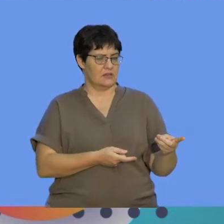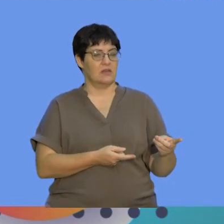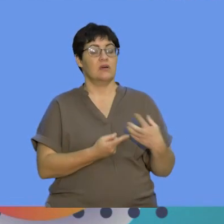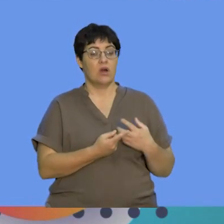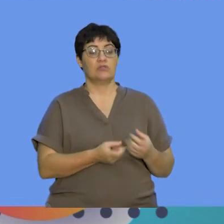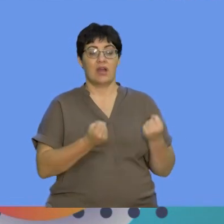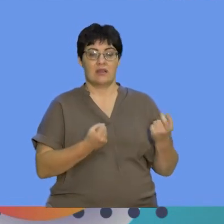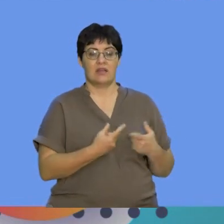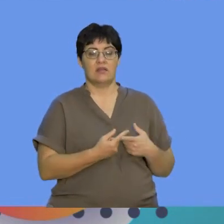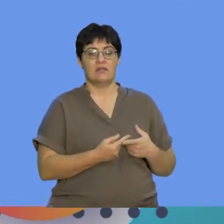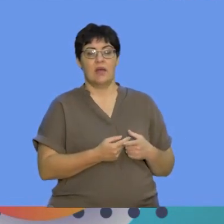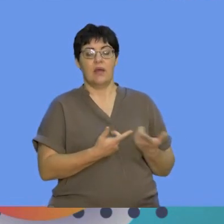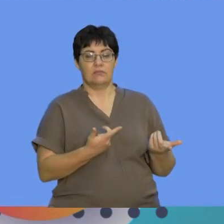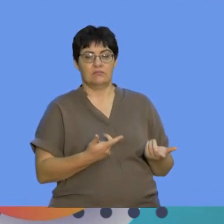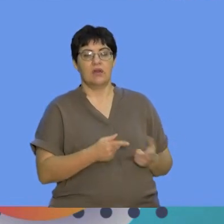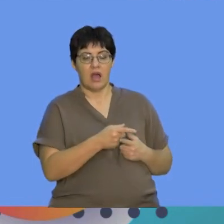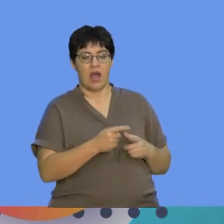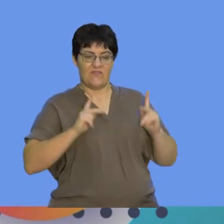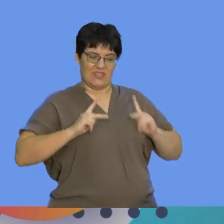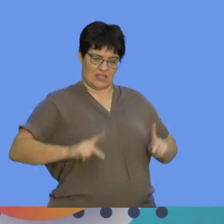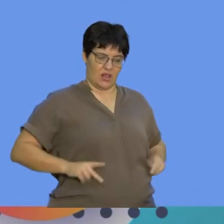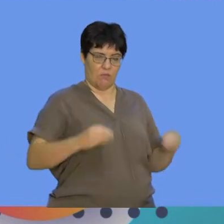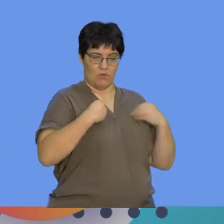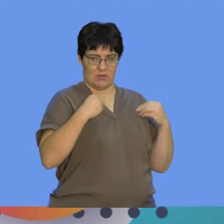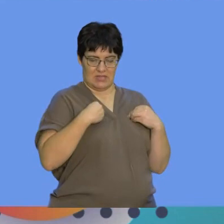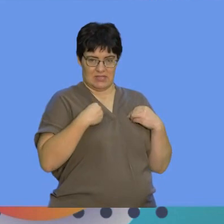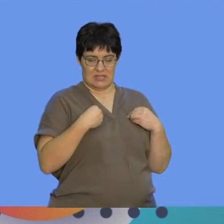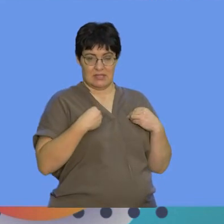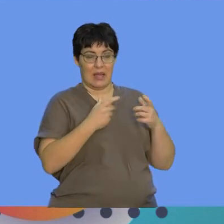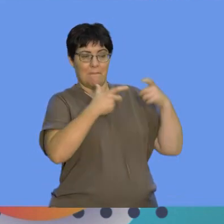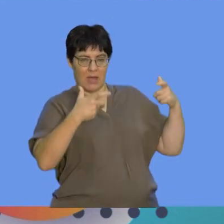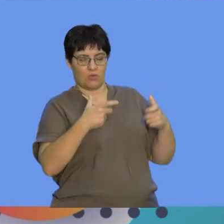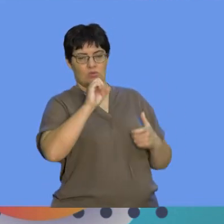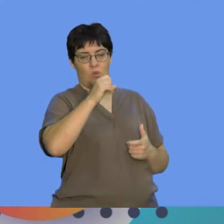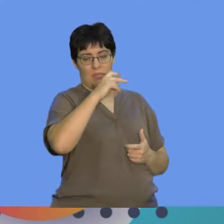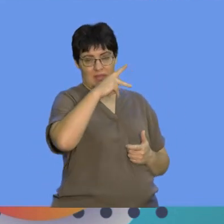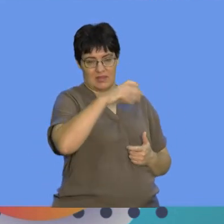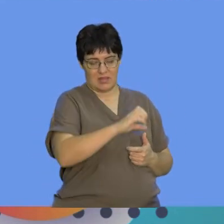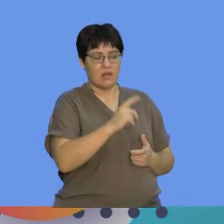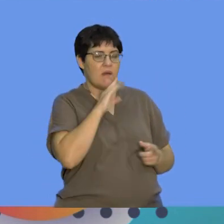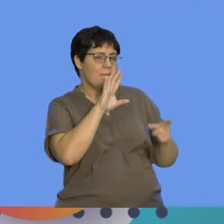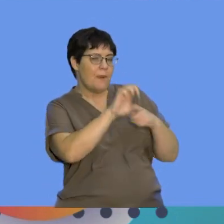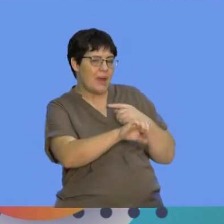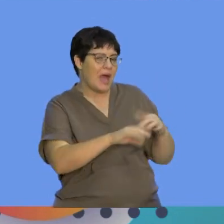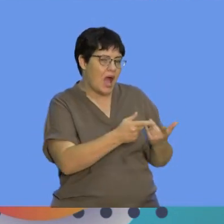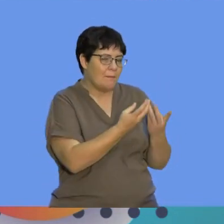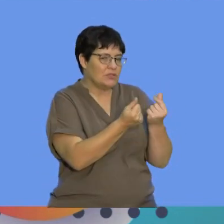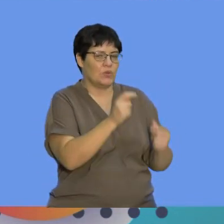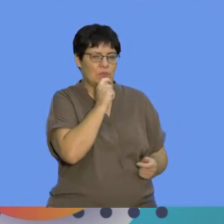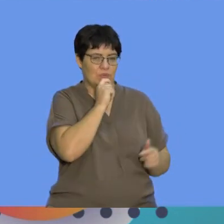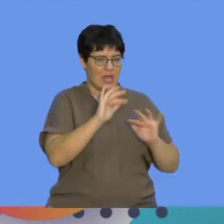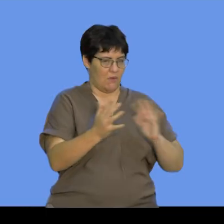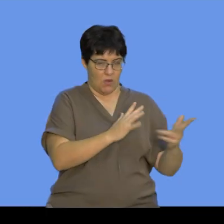macroscopic property or a physical property of a material, which will also, determine how we use that material in everyday